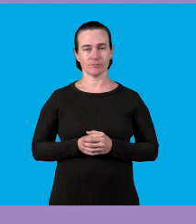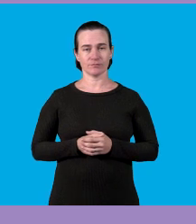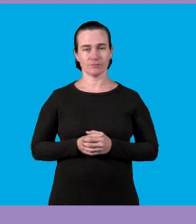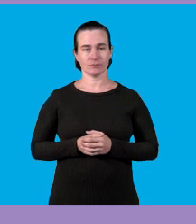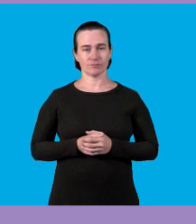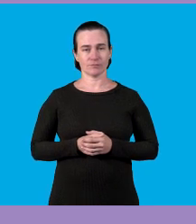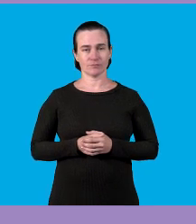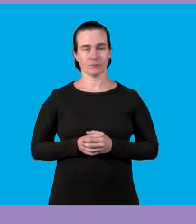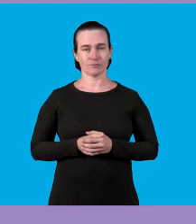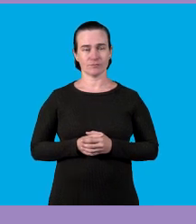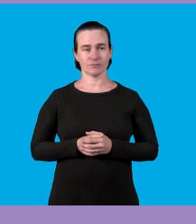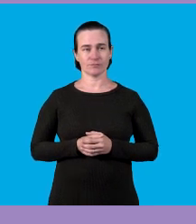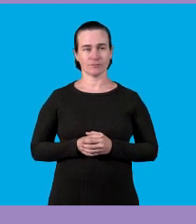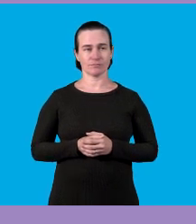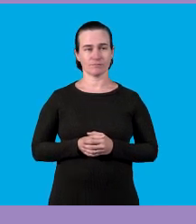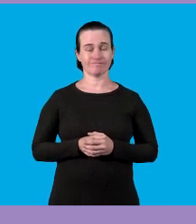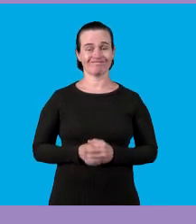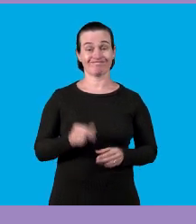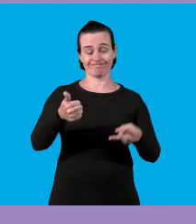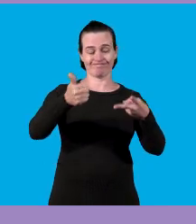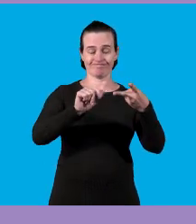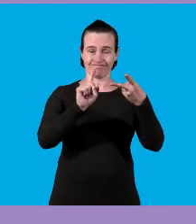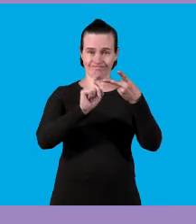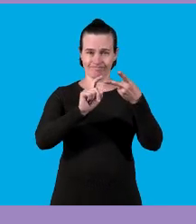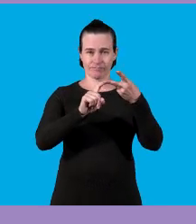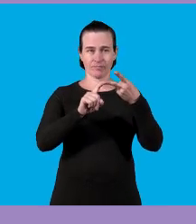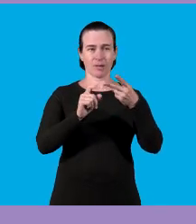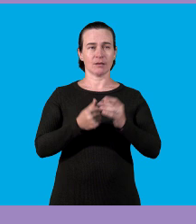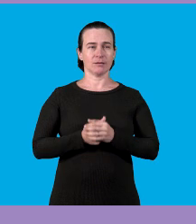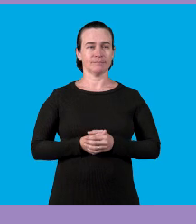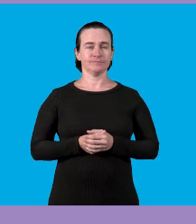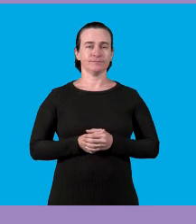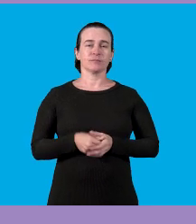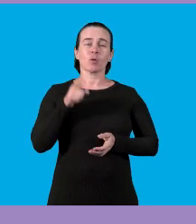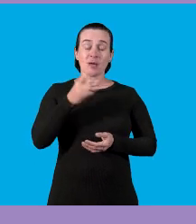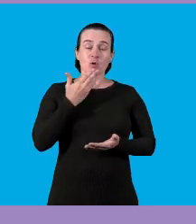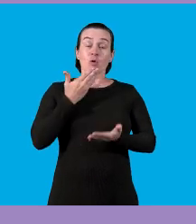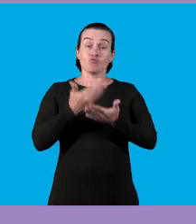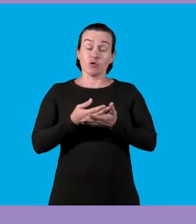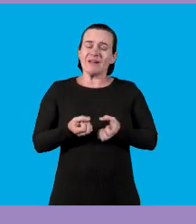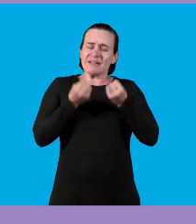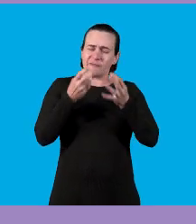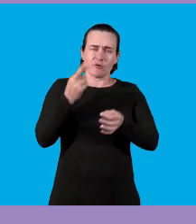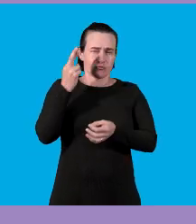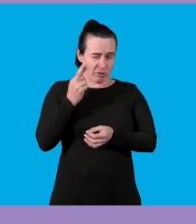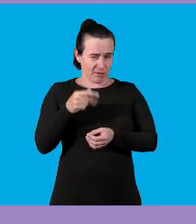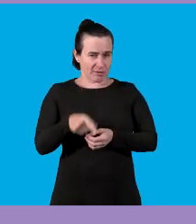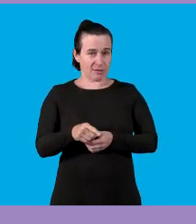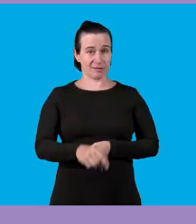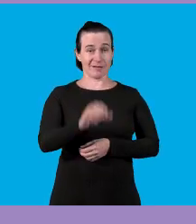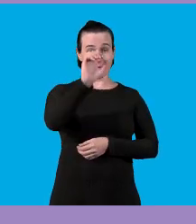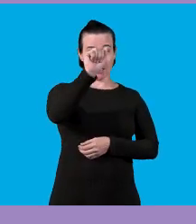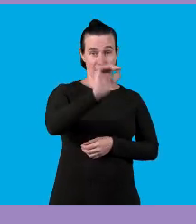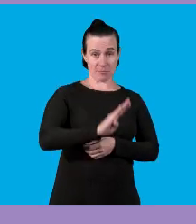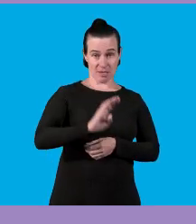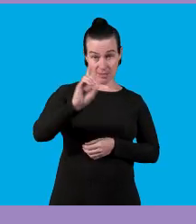Are in proportion. Okay, let's look at the next one. Question 2. Prove with the reasons that